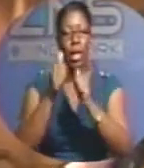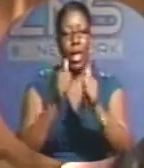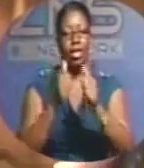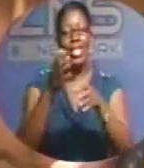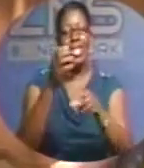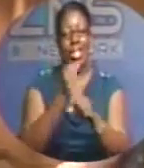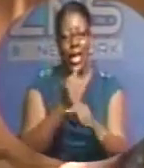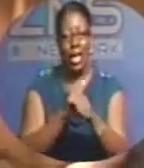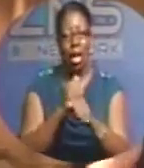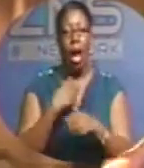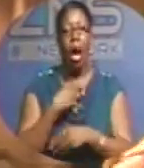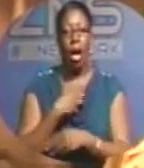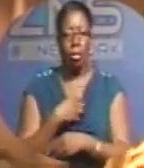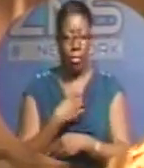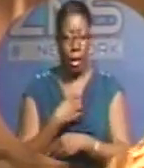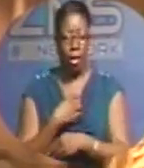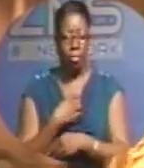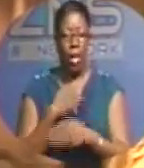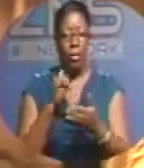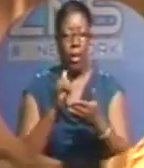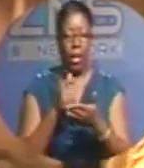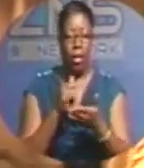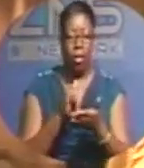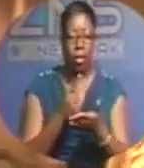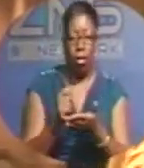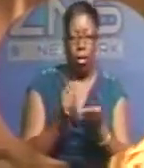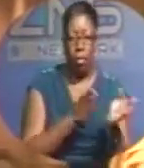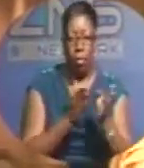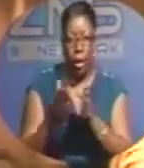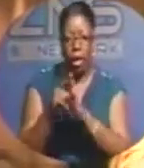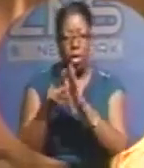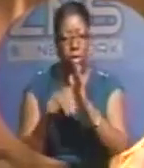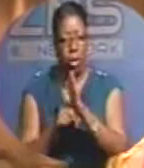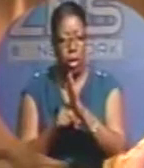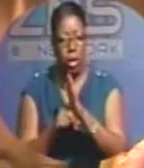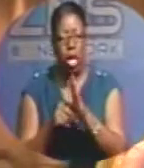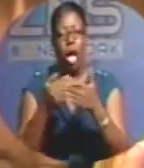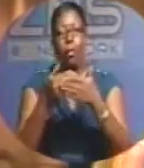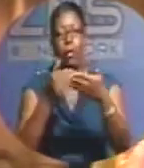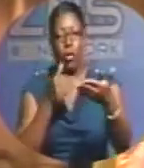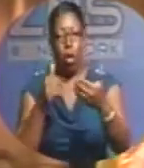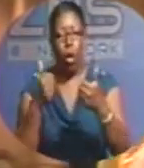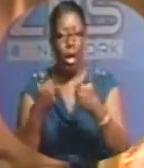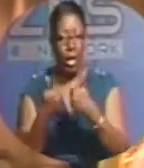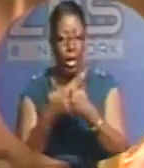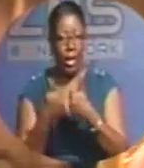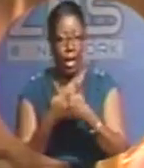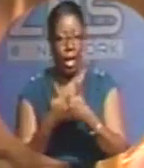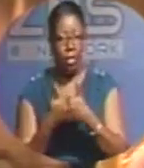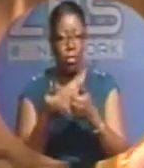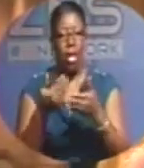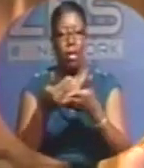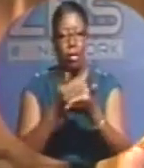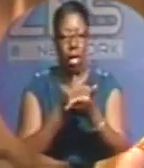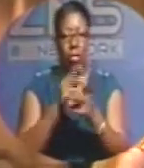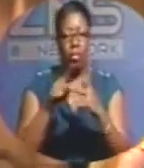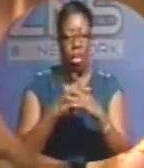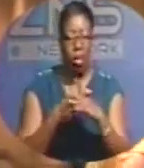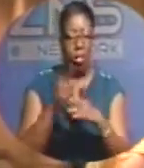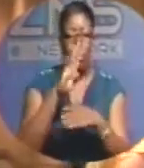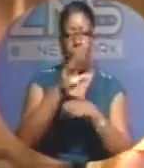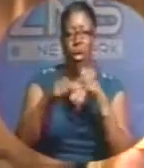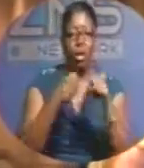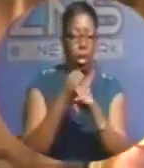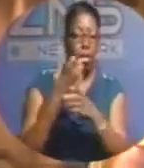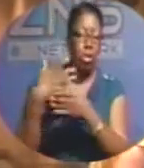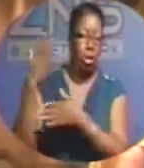medal, and that is the preparation for these games. And it just didn't start this year. Some of them started 4 years ago, right after the